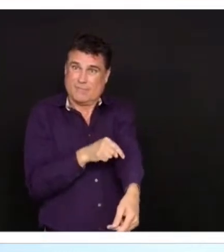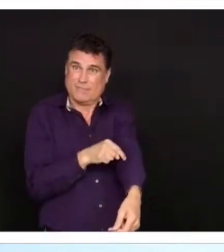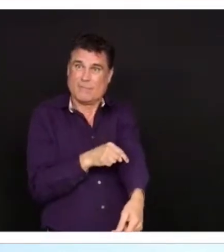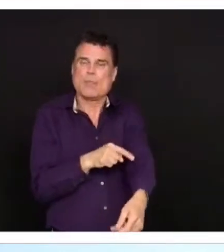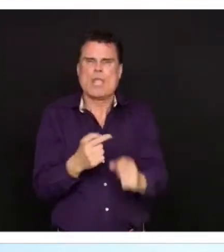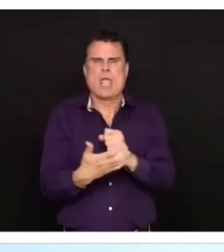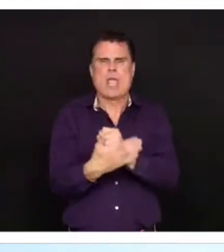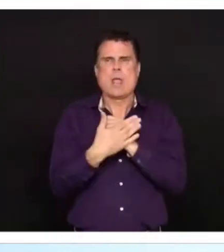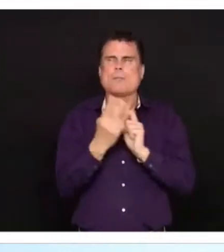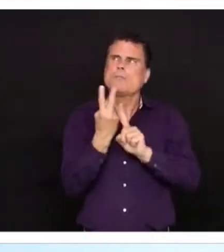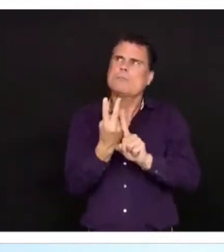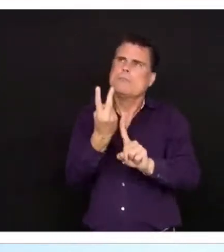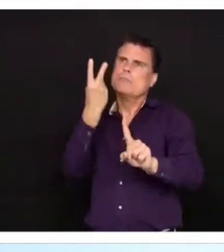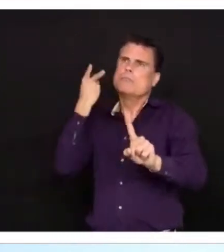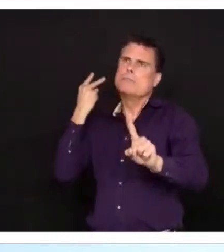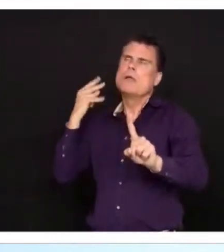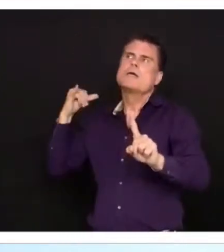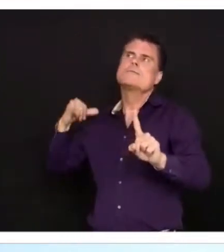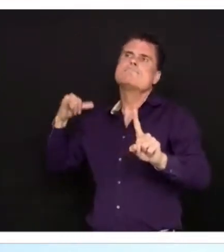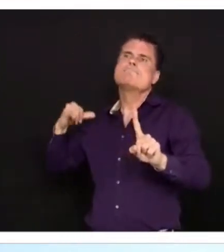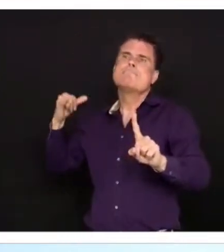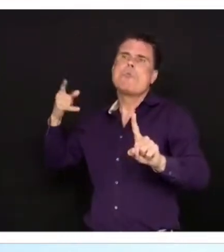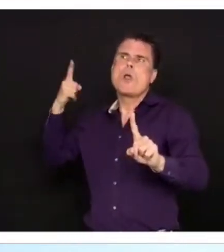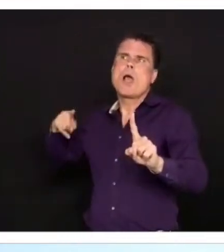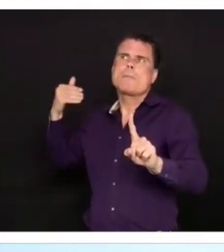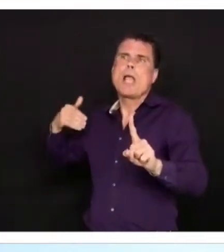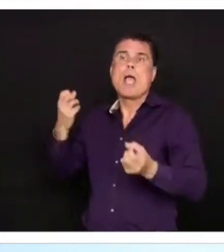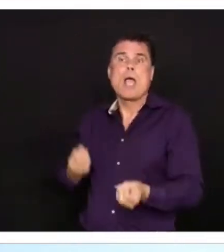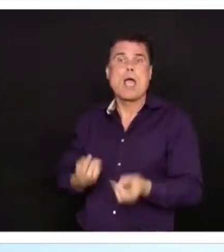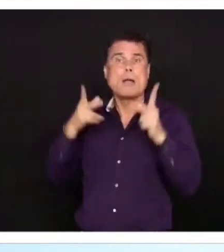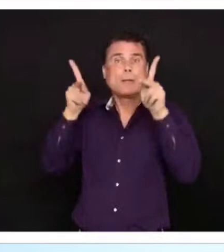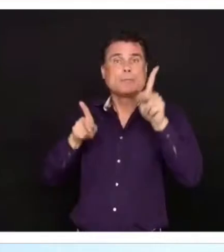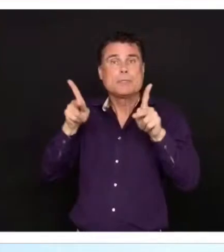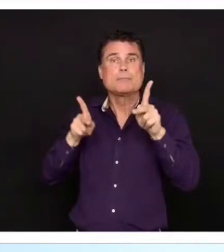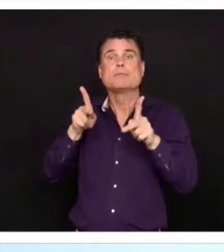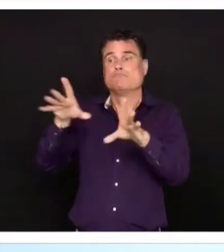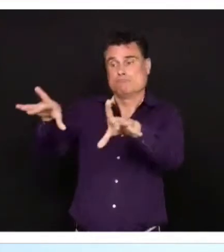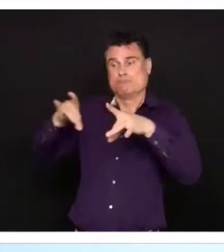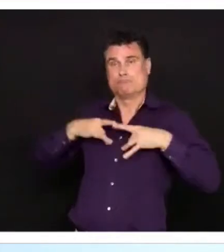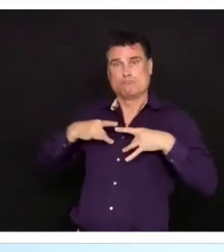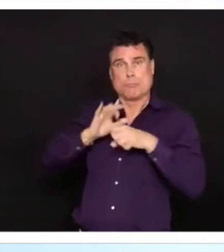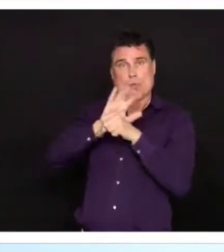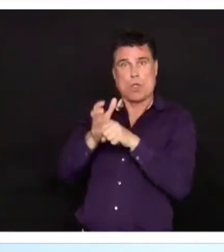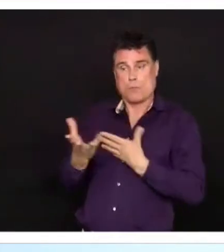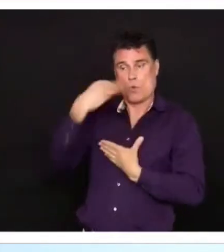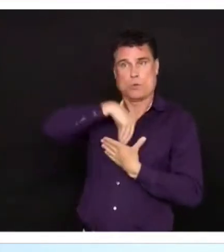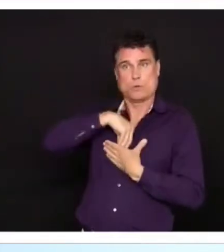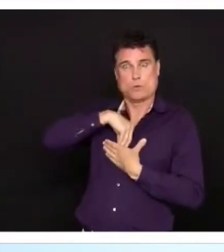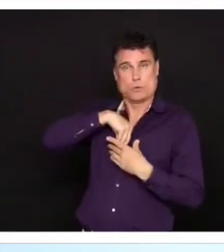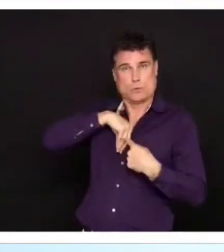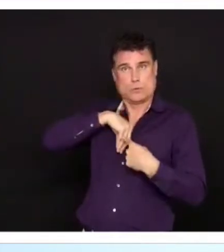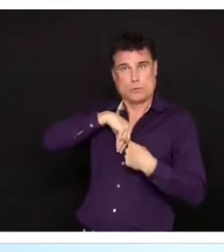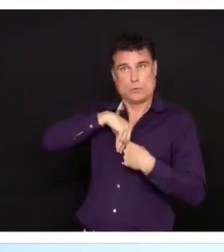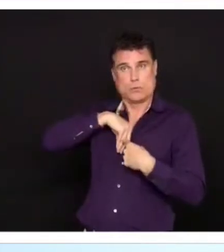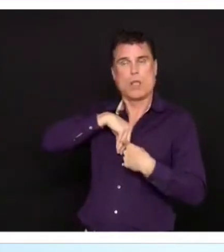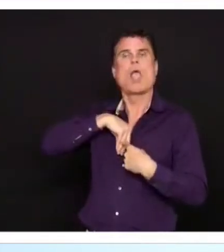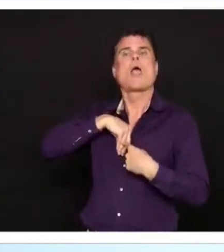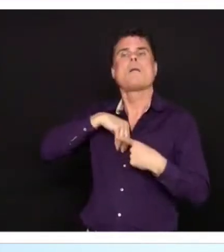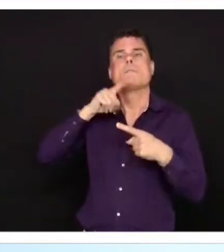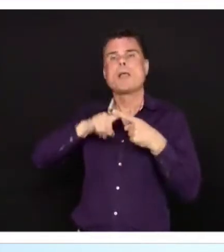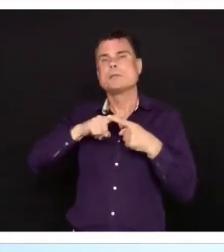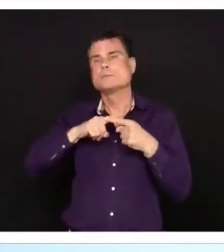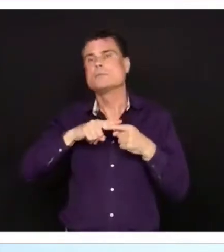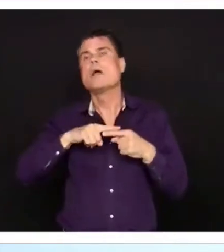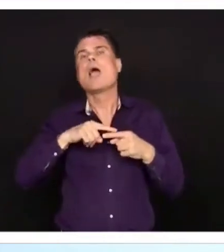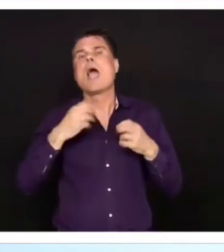better sense of the true numbers of cases in the province. It also is a way of helping us if we start to see cases pop